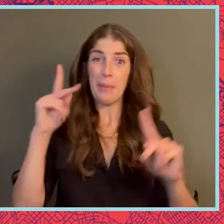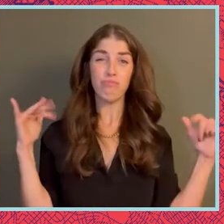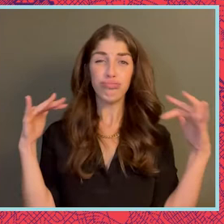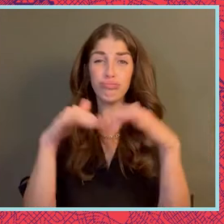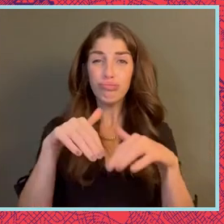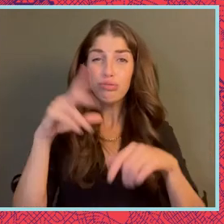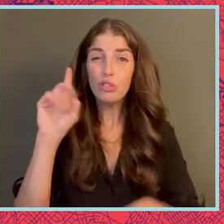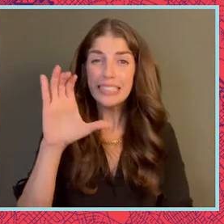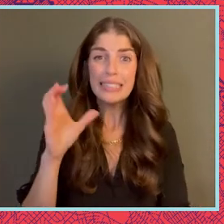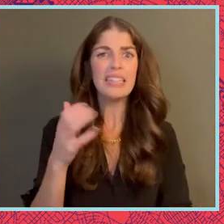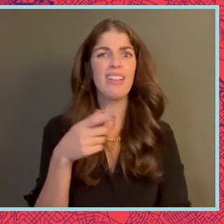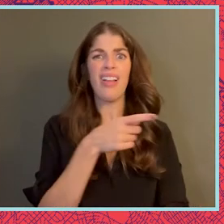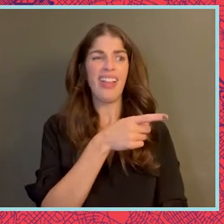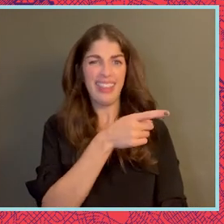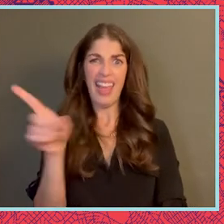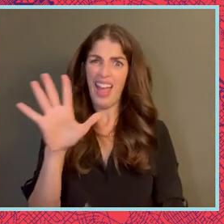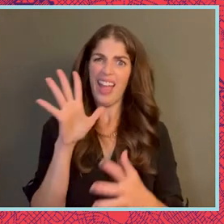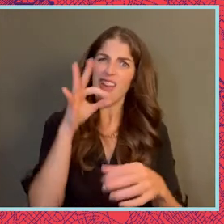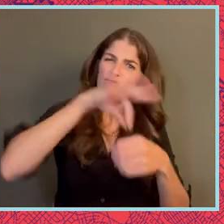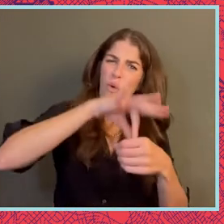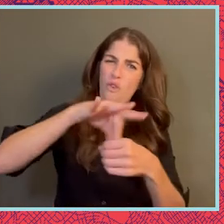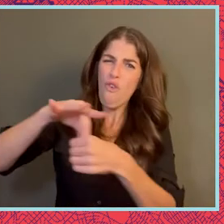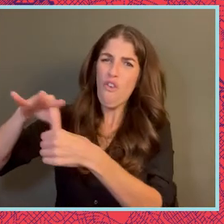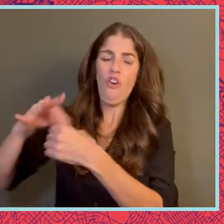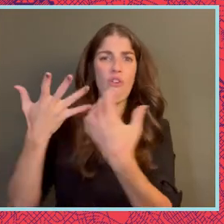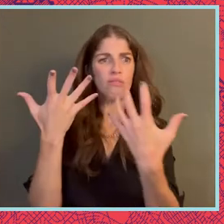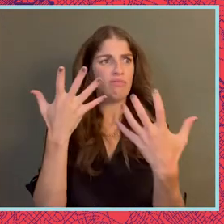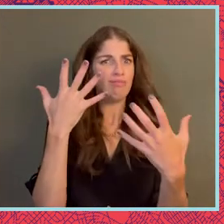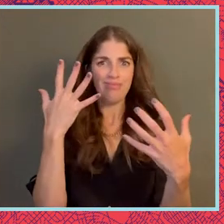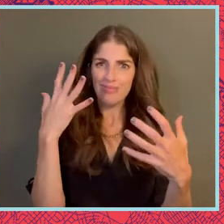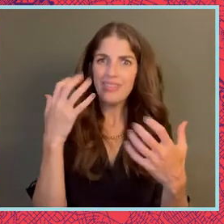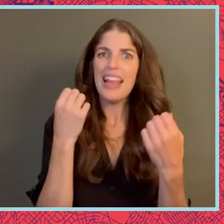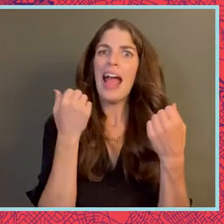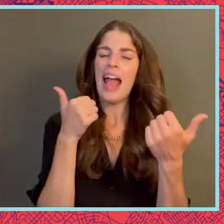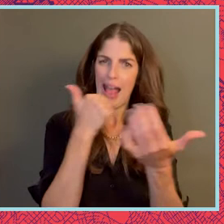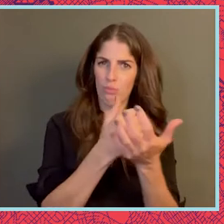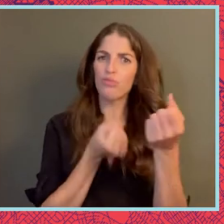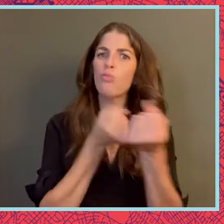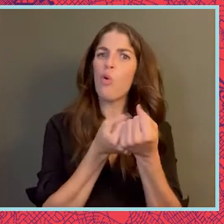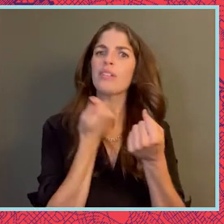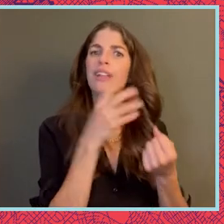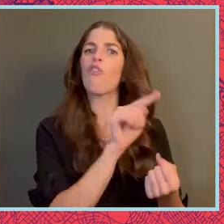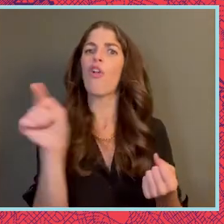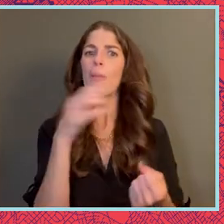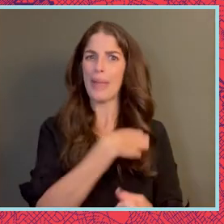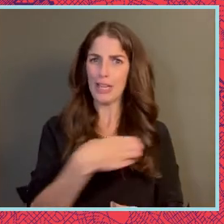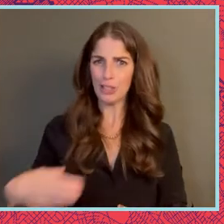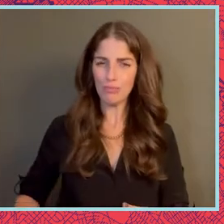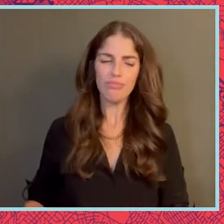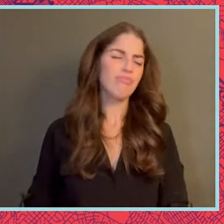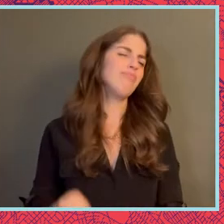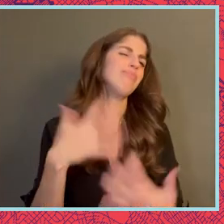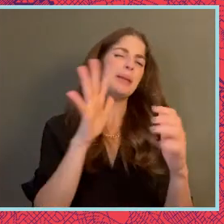to be decisive in helping to elect the first couple of mayors that we had after the Civil War. They